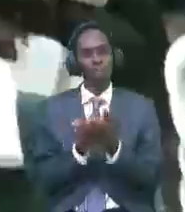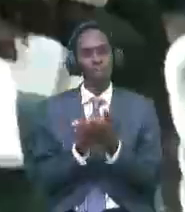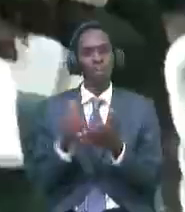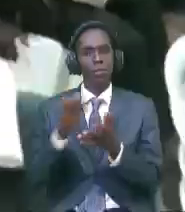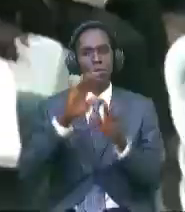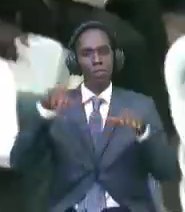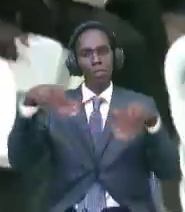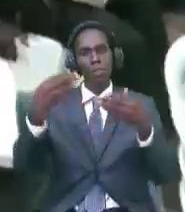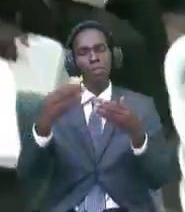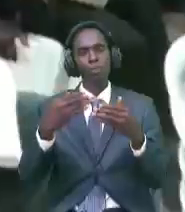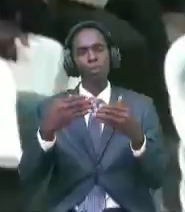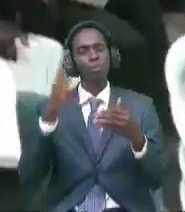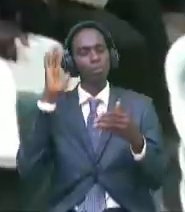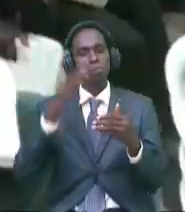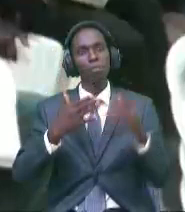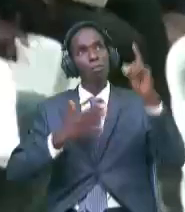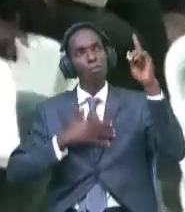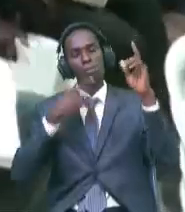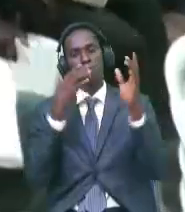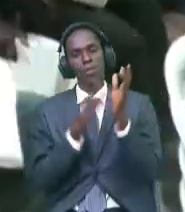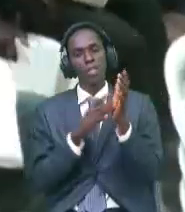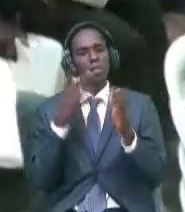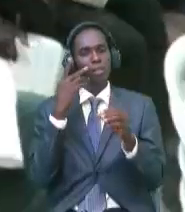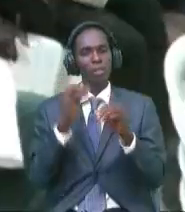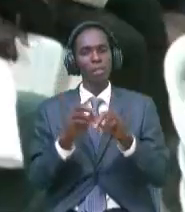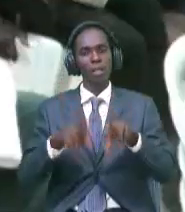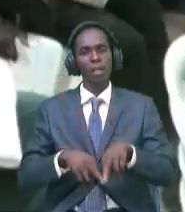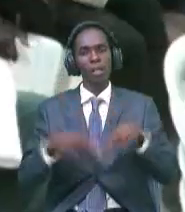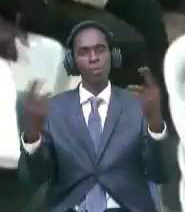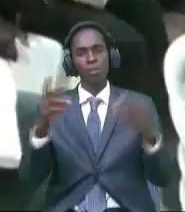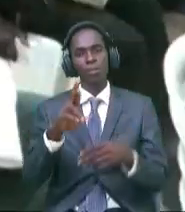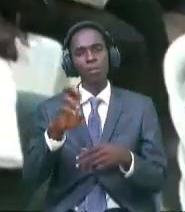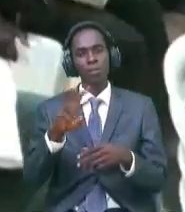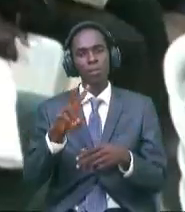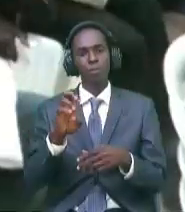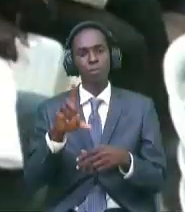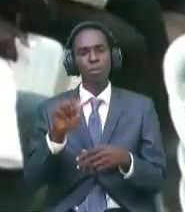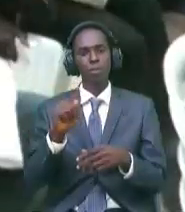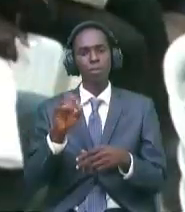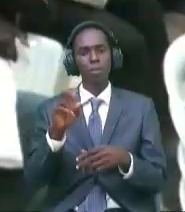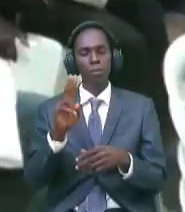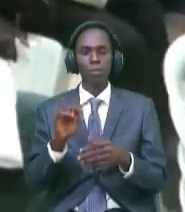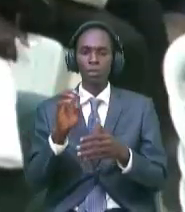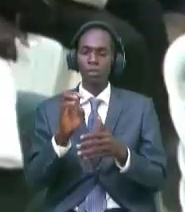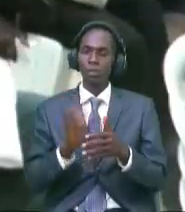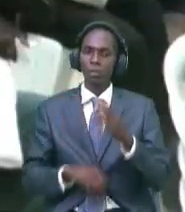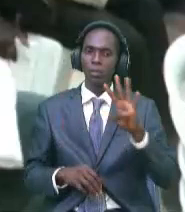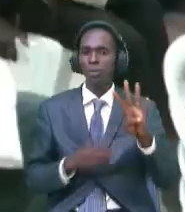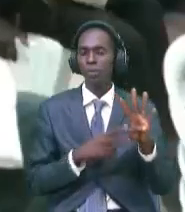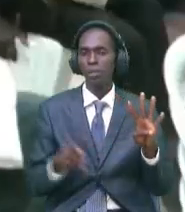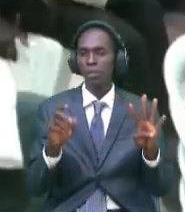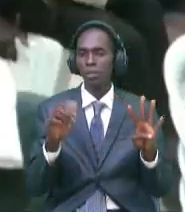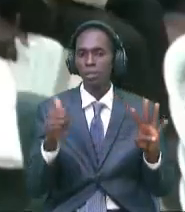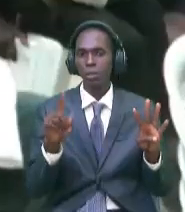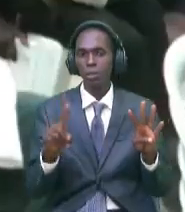4. And we're reading from verse 11. Revelation chapter 4. Reading from verse 11. Thou art worthy, O Lord,